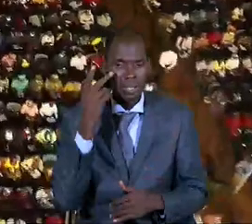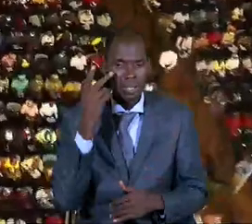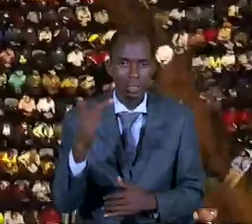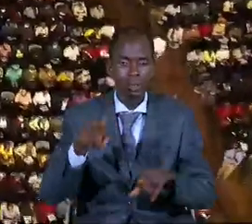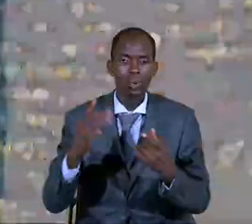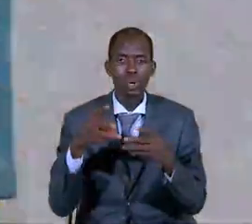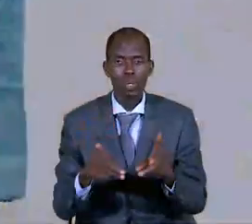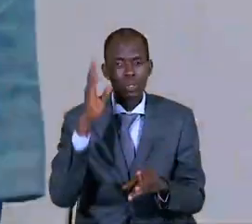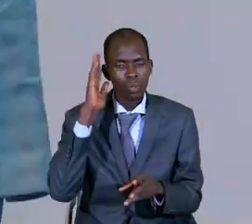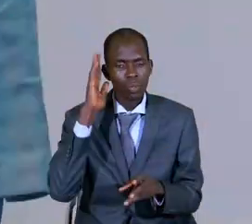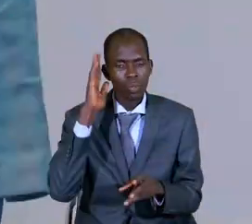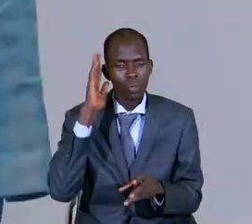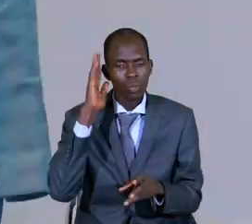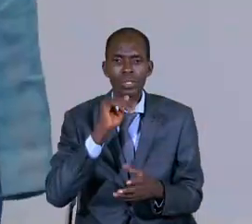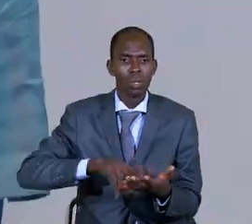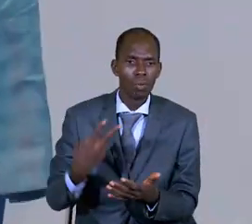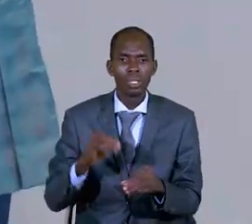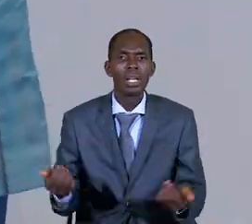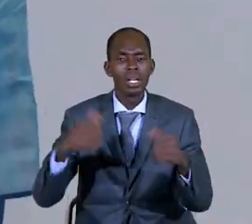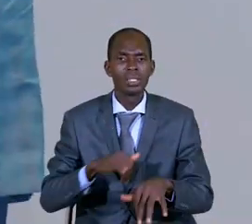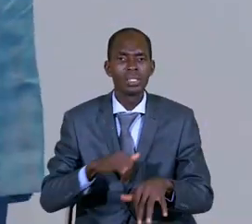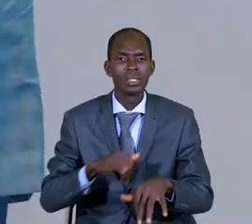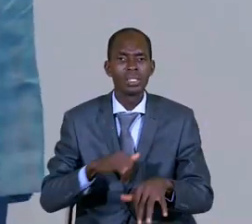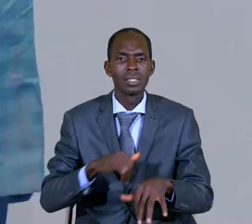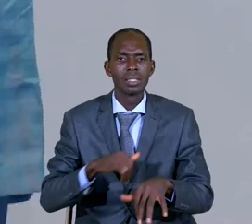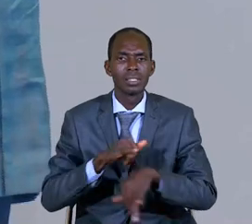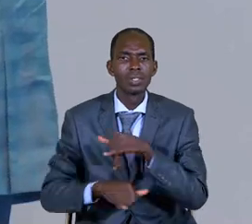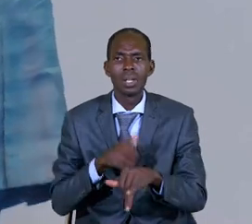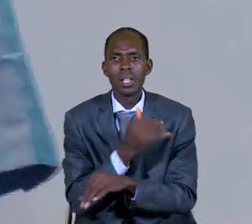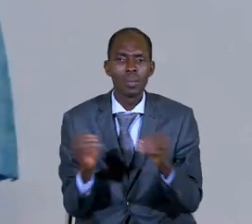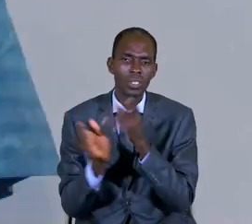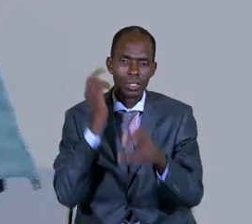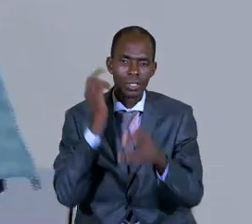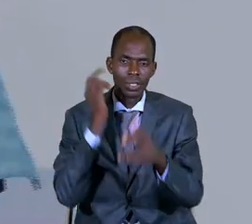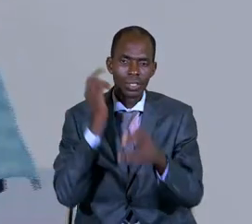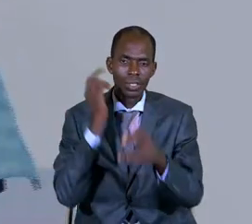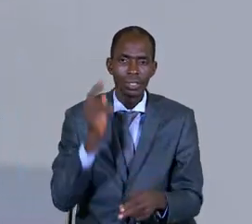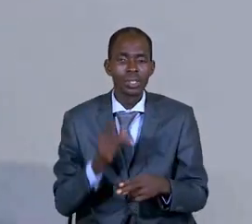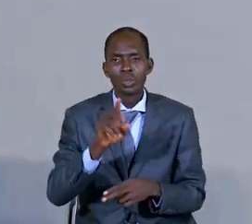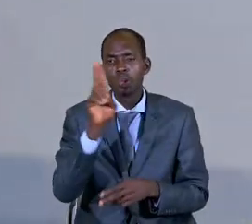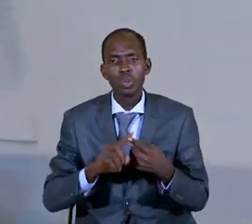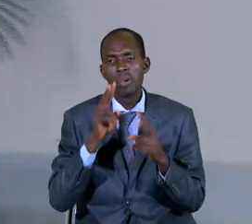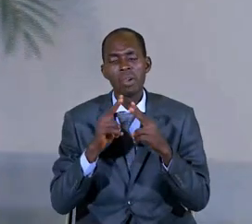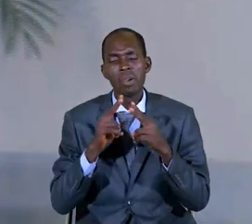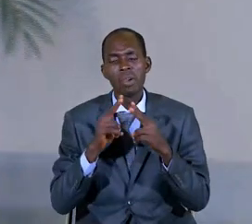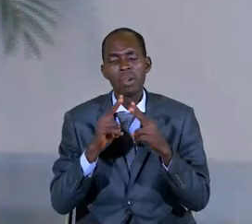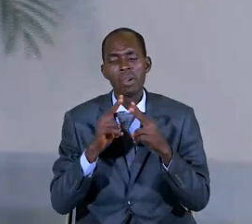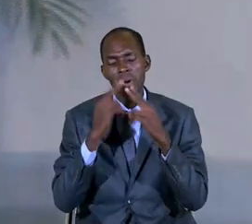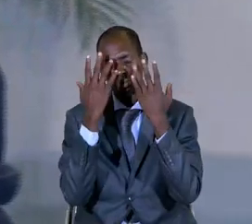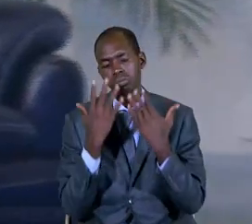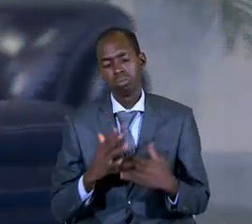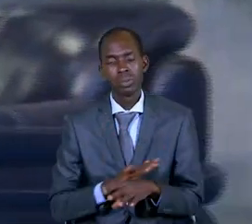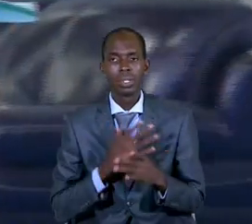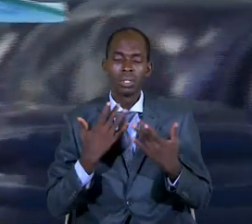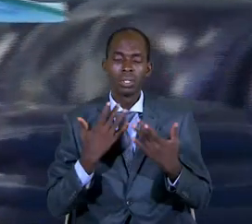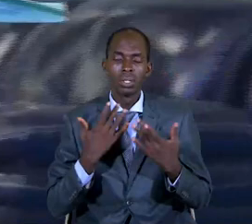not fall into any deception anymore. In Jesus' name. He used to be very sorrowful and very sad. You know,